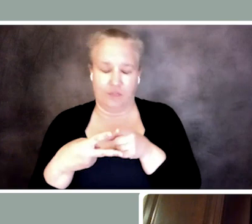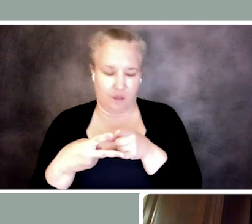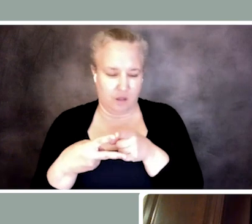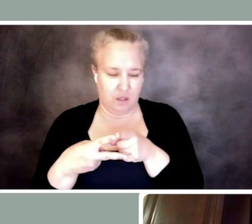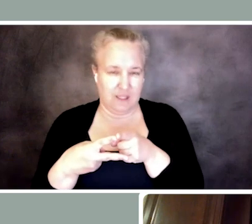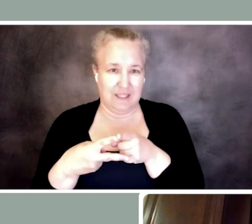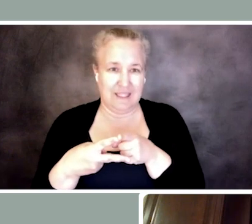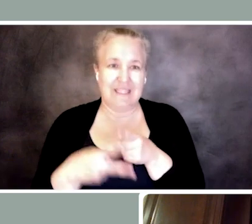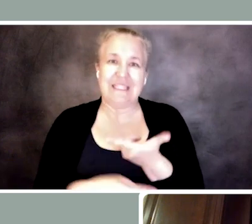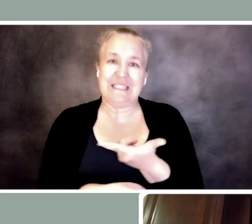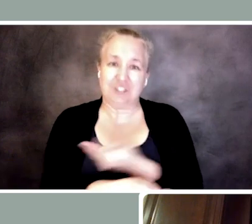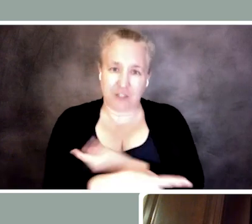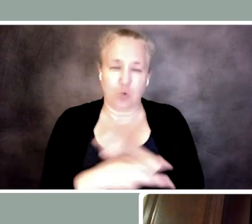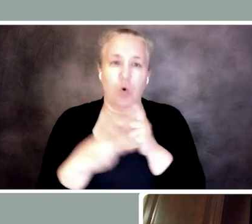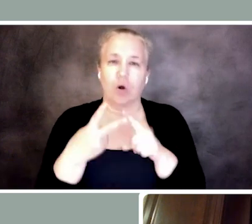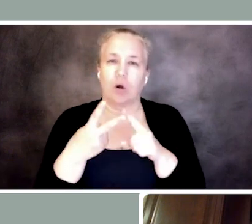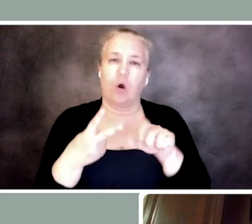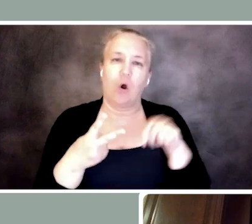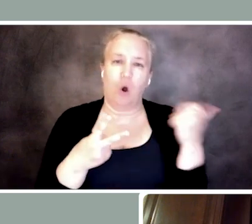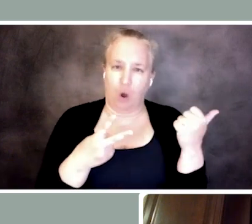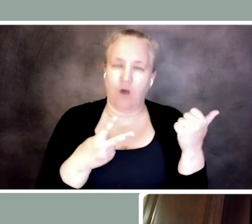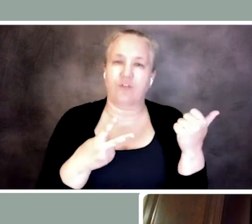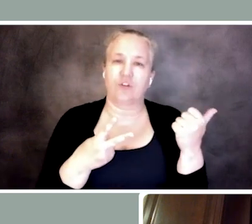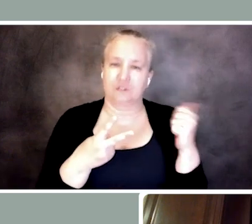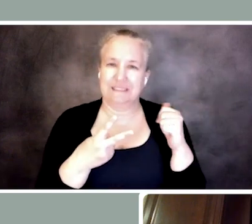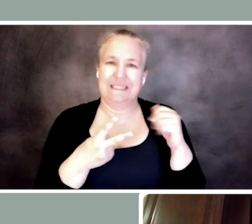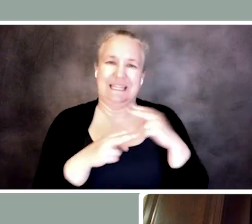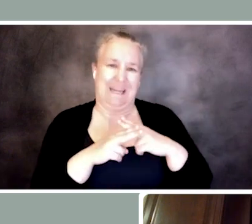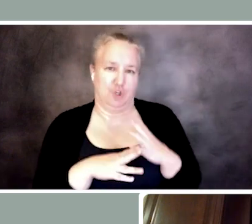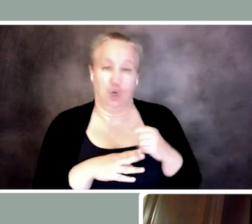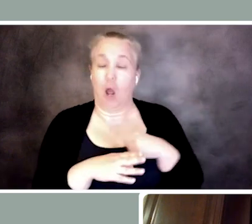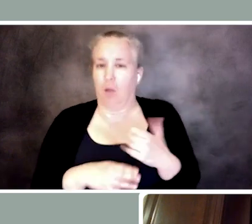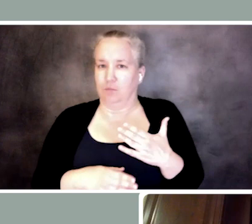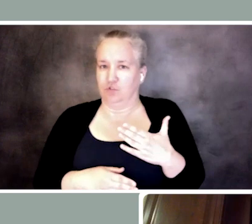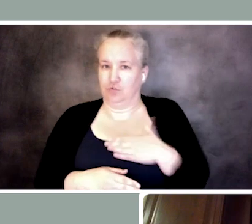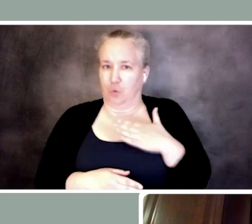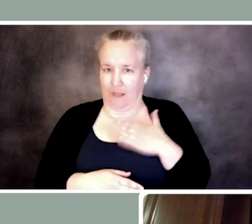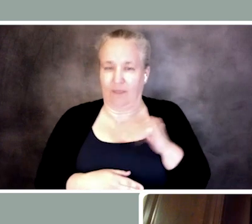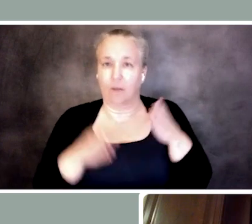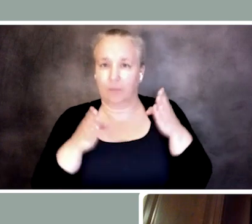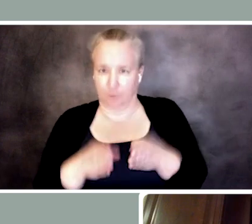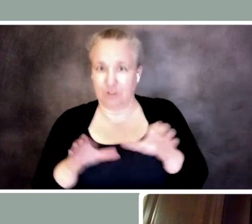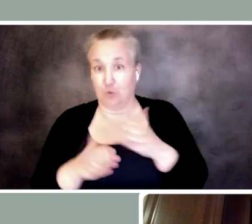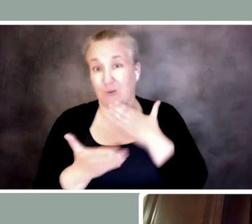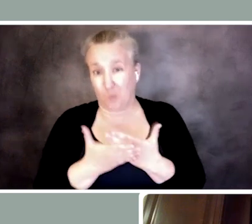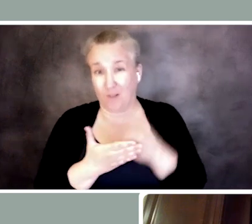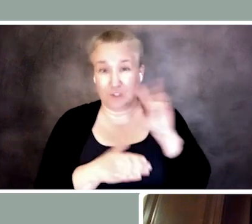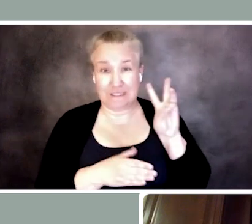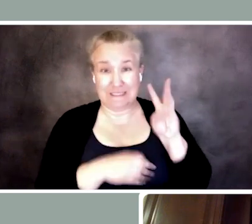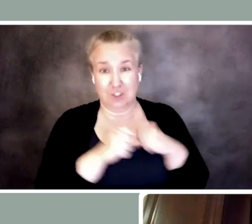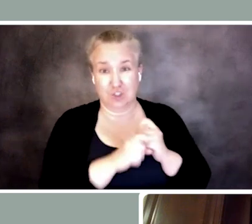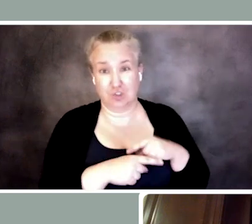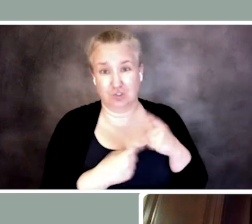injection called Faslodex or one of the aromatase inhibitors. And I'm so glad that this person is doing well for 6 years